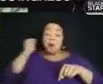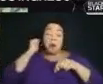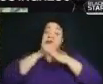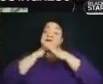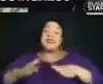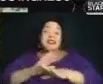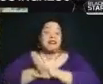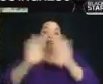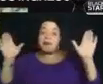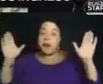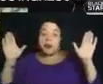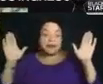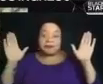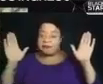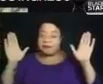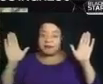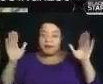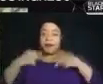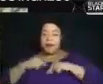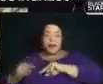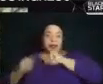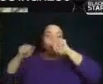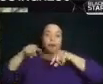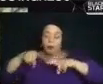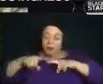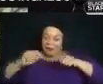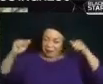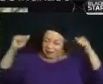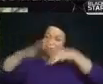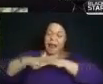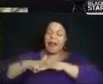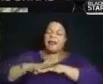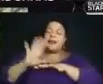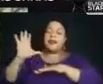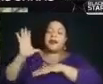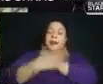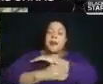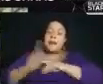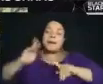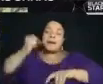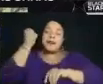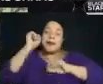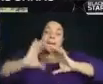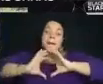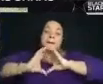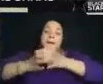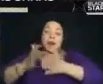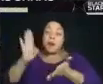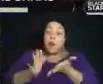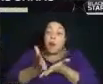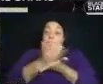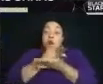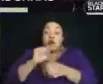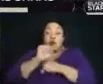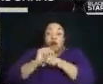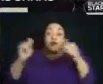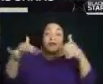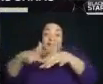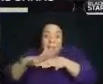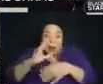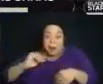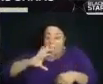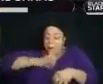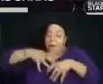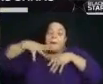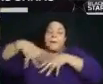poor people's low-wage workers assembly and moral march on Washington and to the polls because we must meet